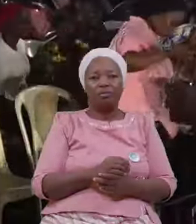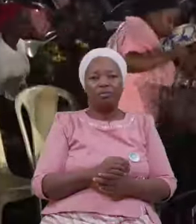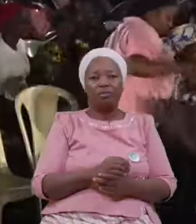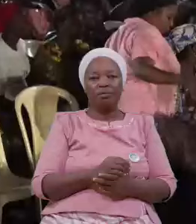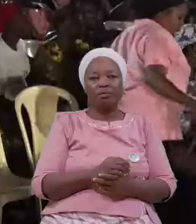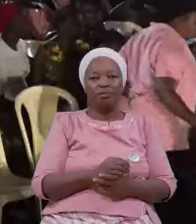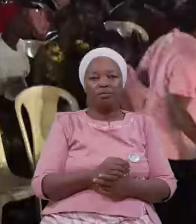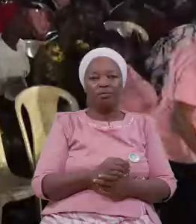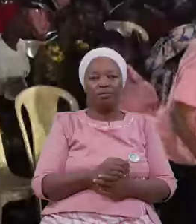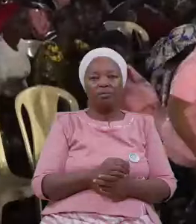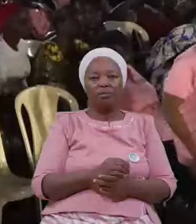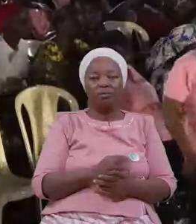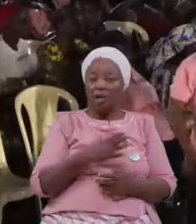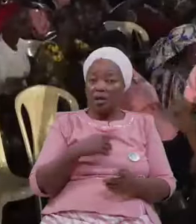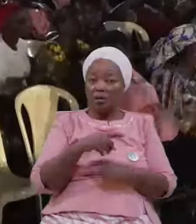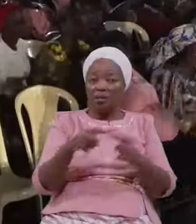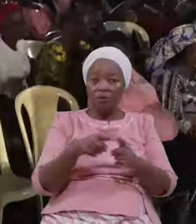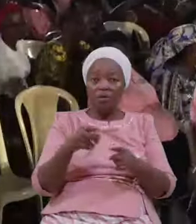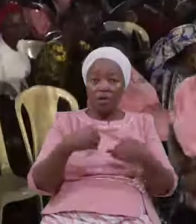And when you take their details,